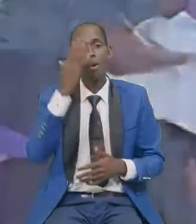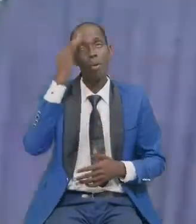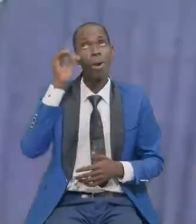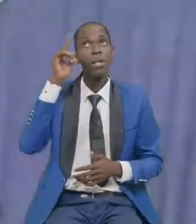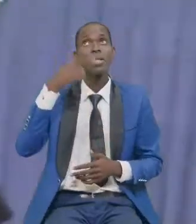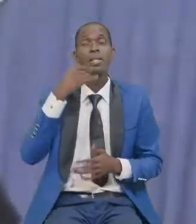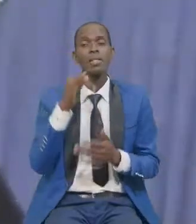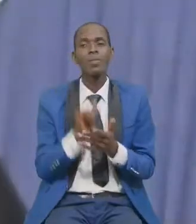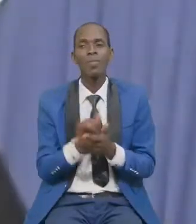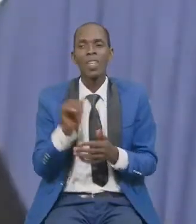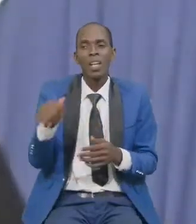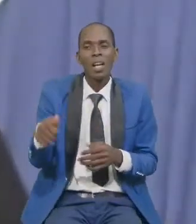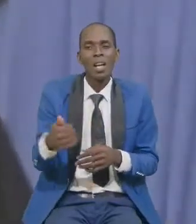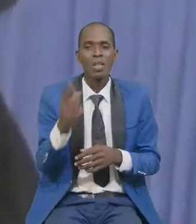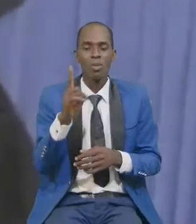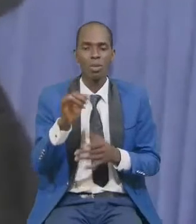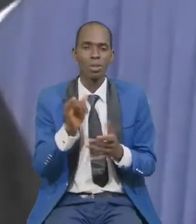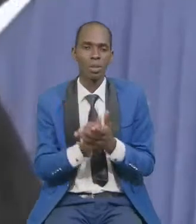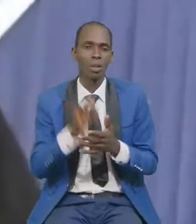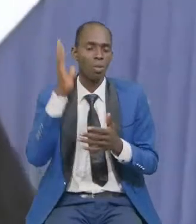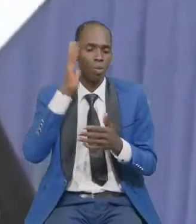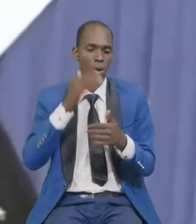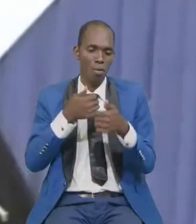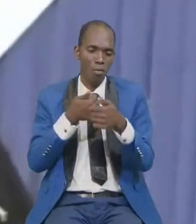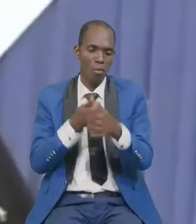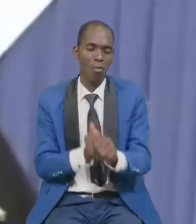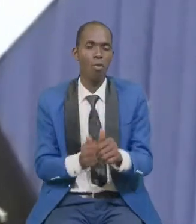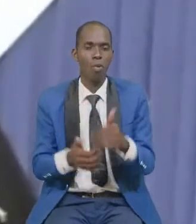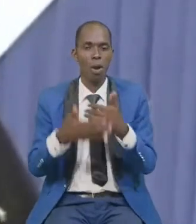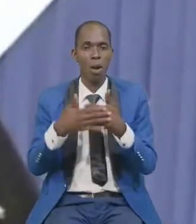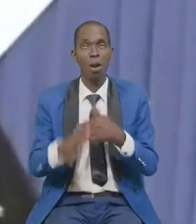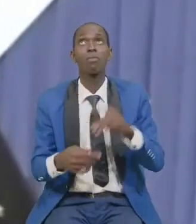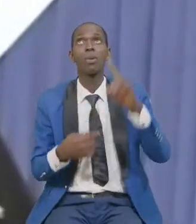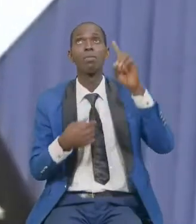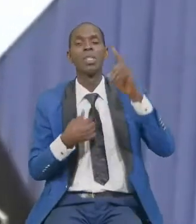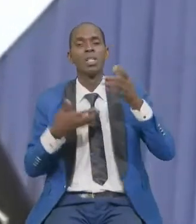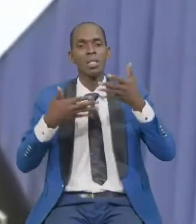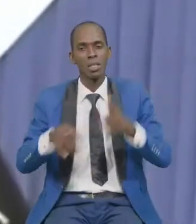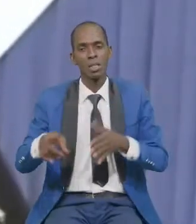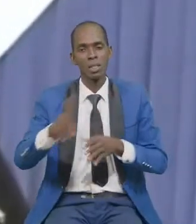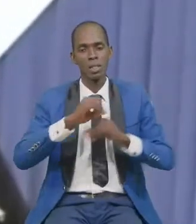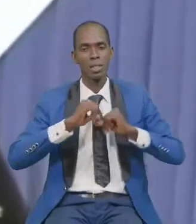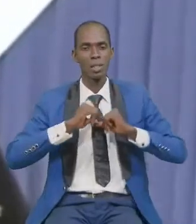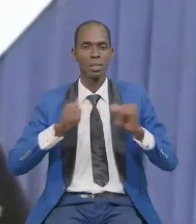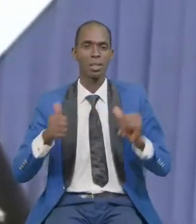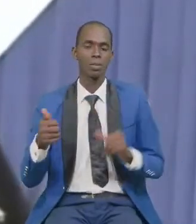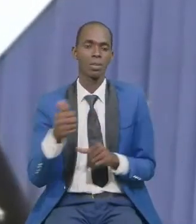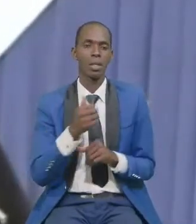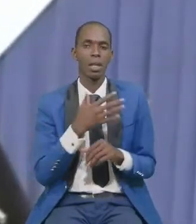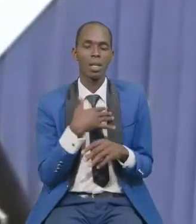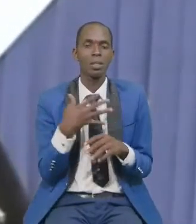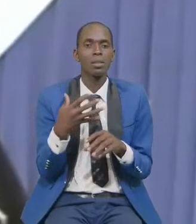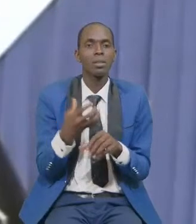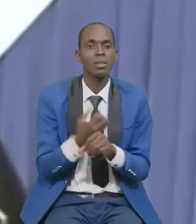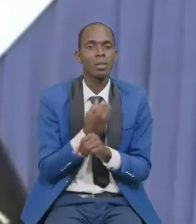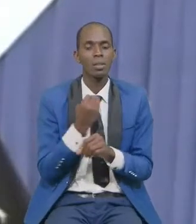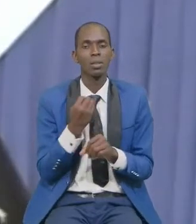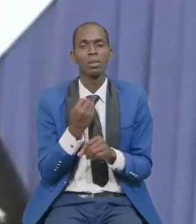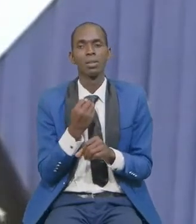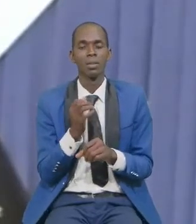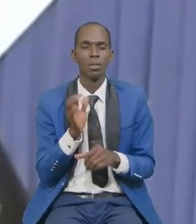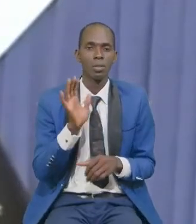will come after me, let him deny himself and take up